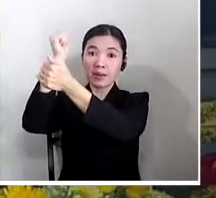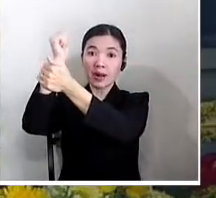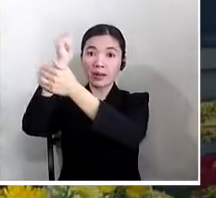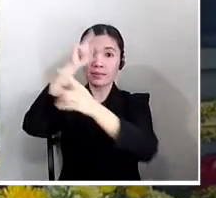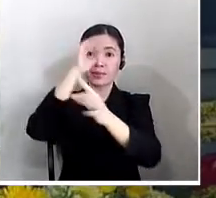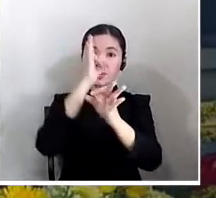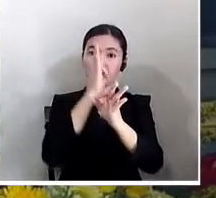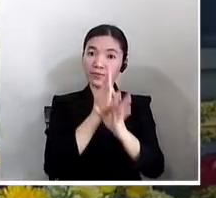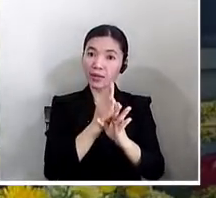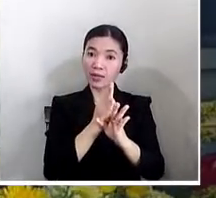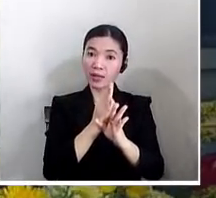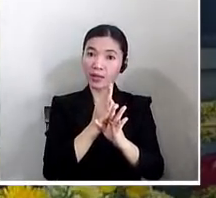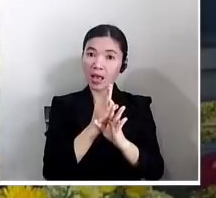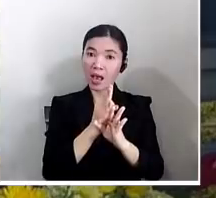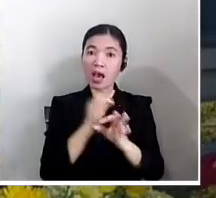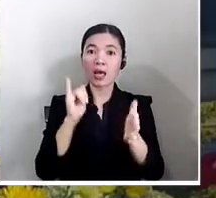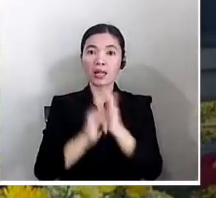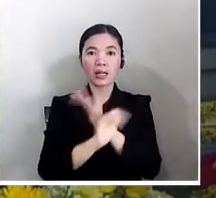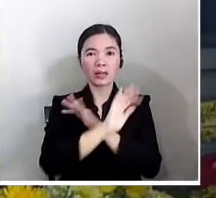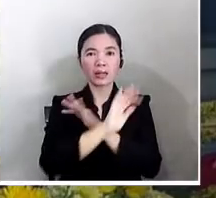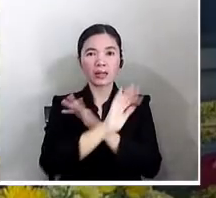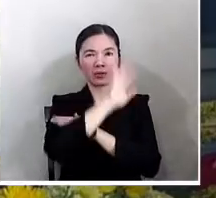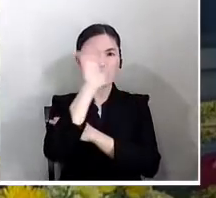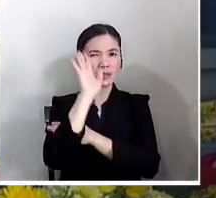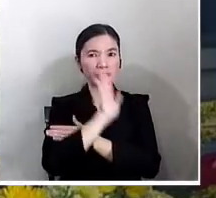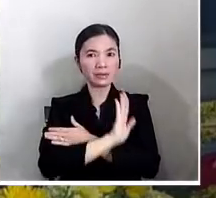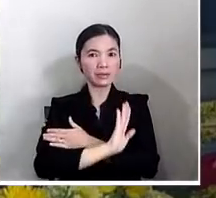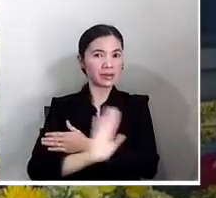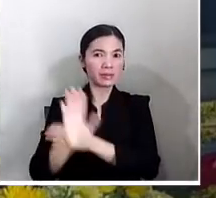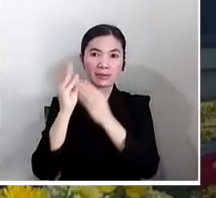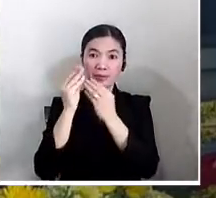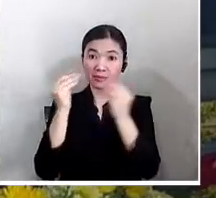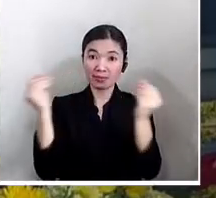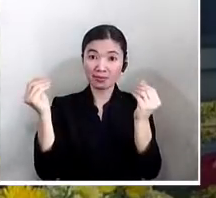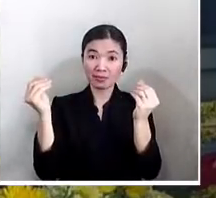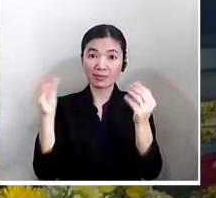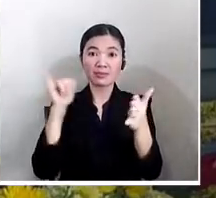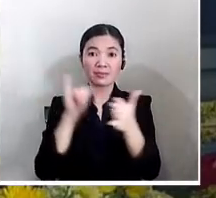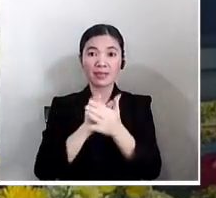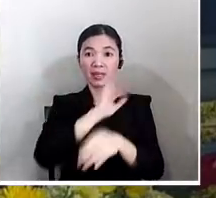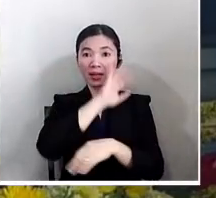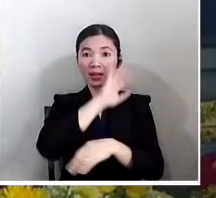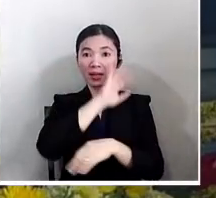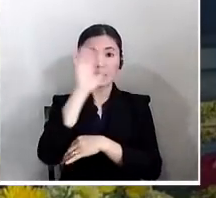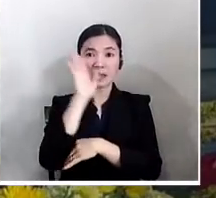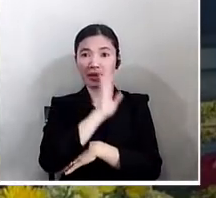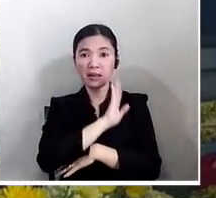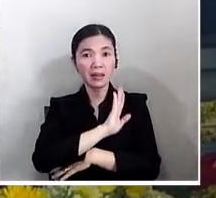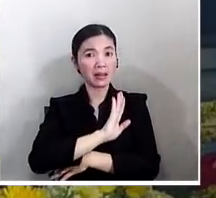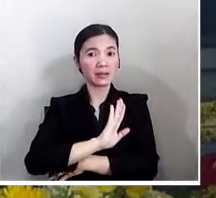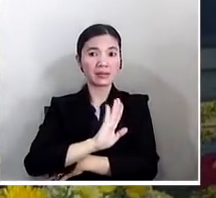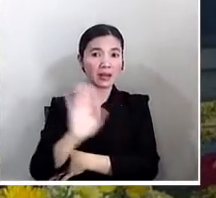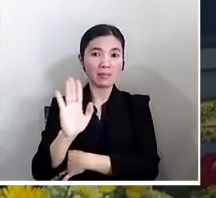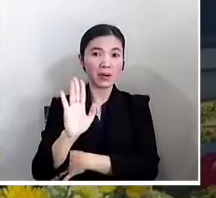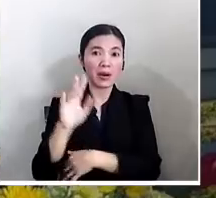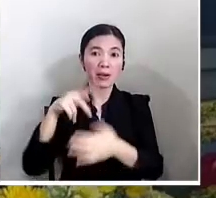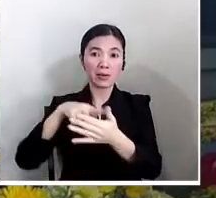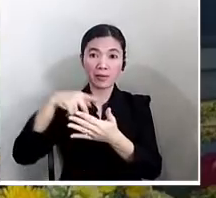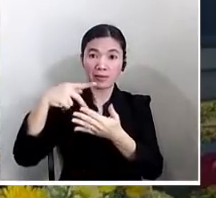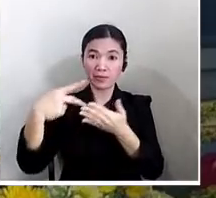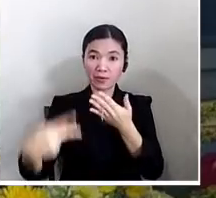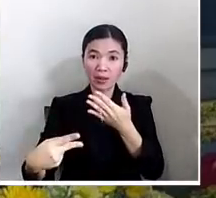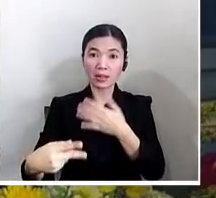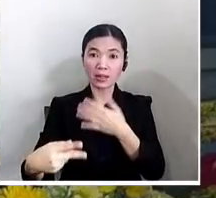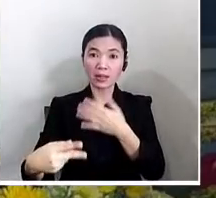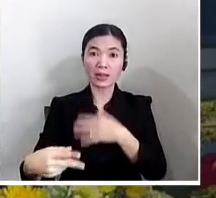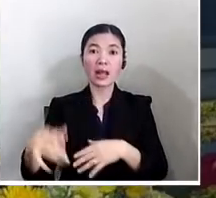that never waver, a faith that never stumble, a faith that